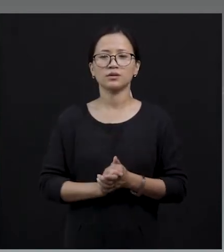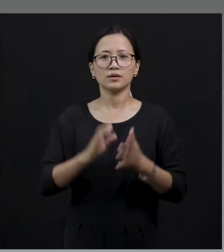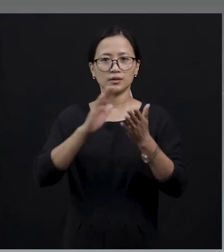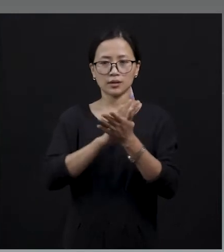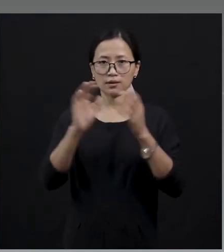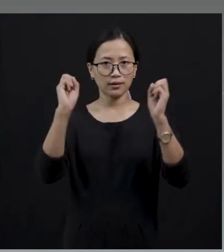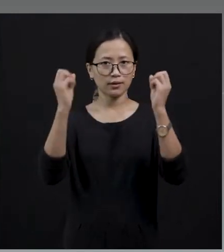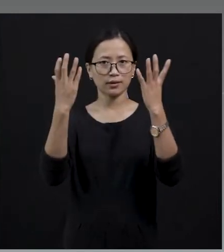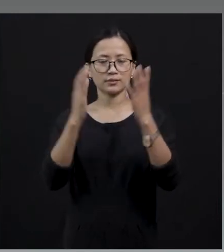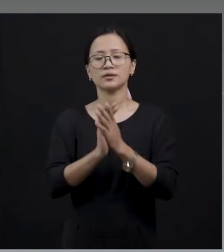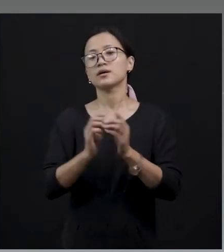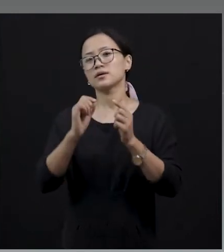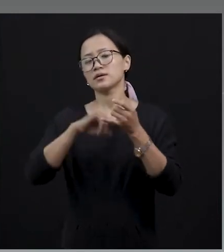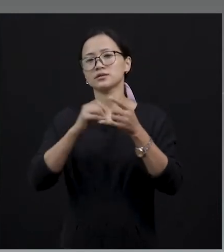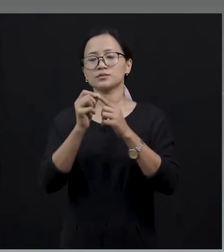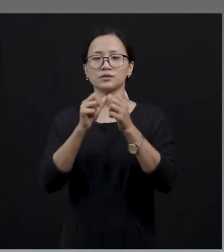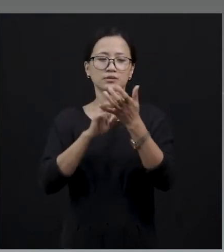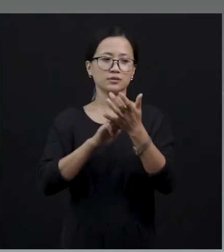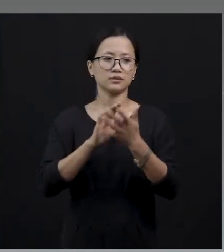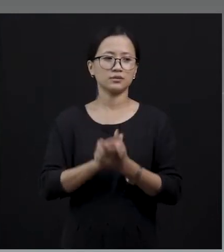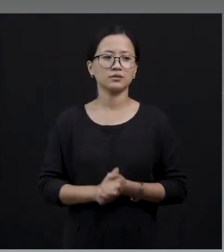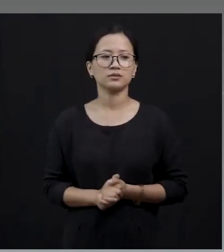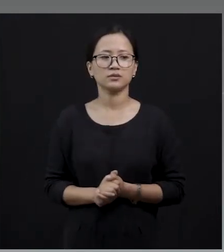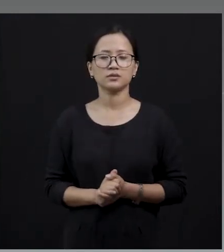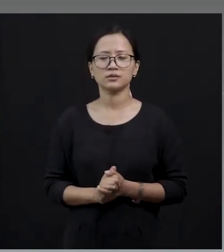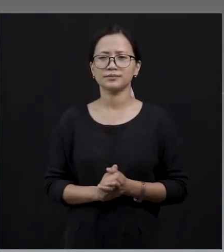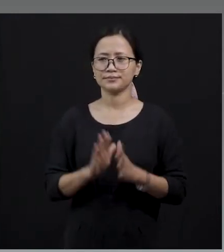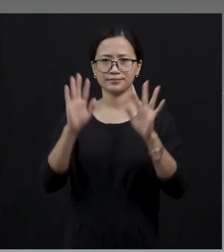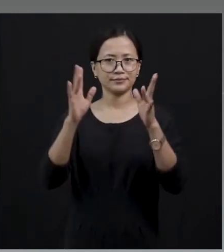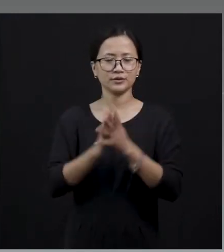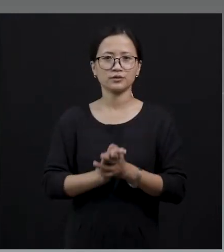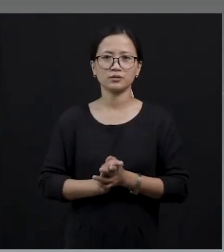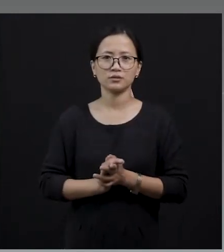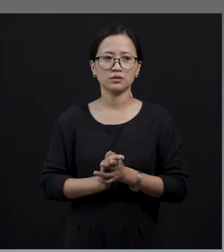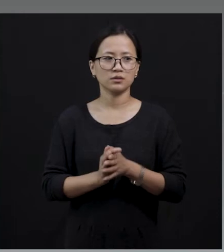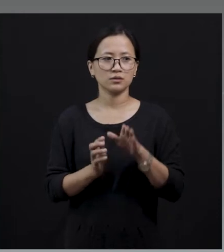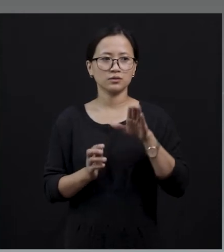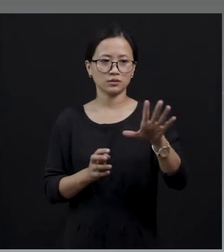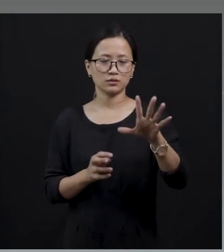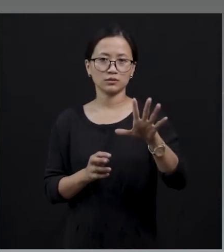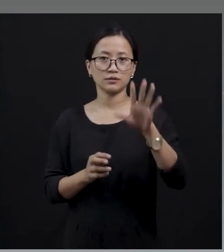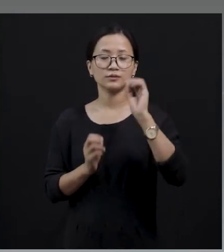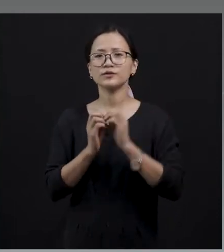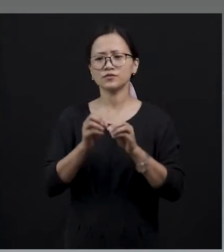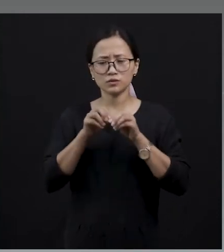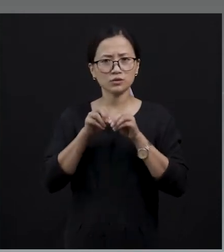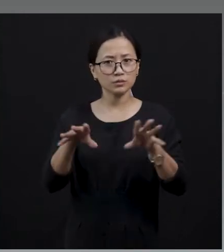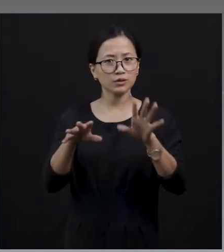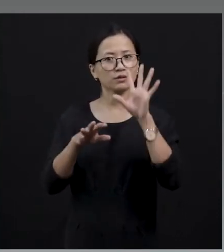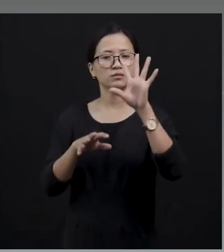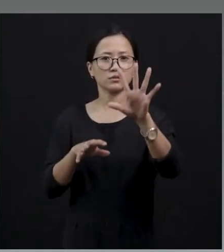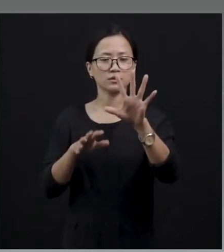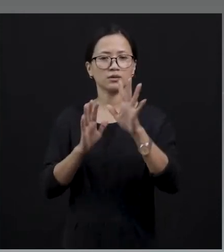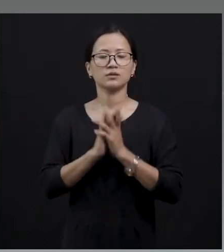span. So as shown in the figure, the hand span is nothing but your hands spread out in this manner. So when you